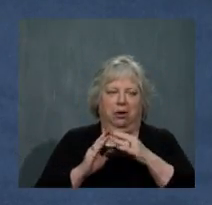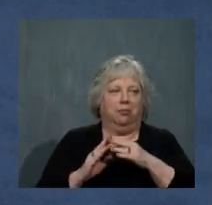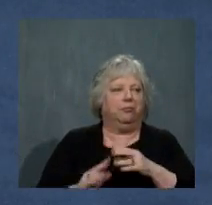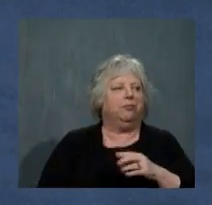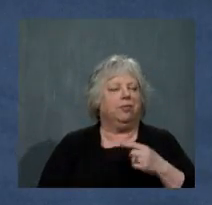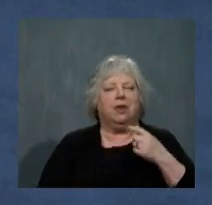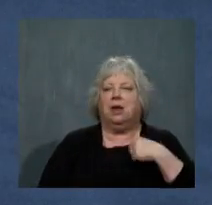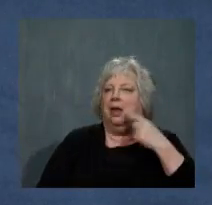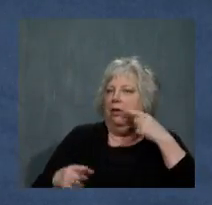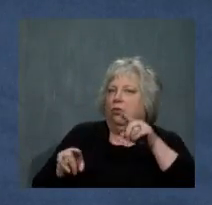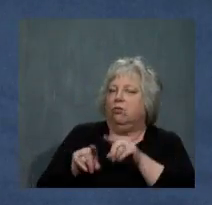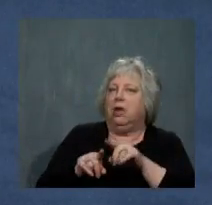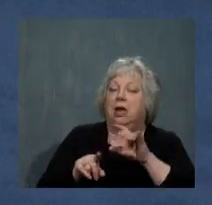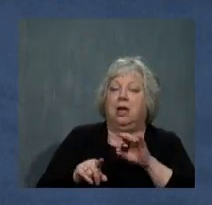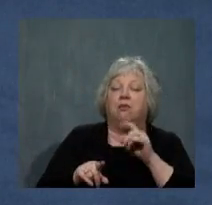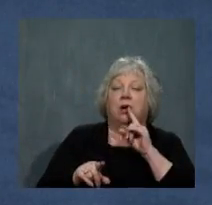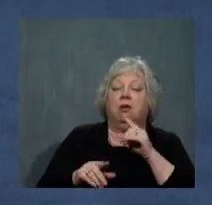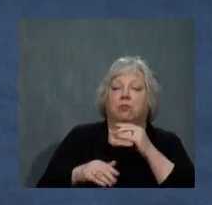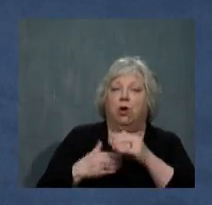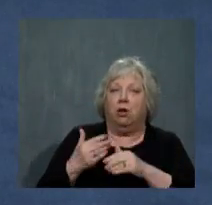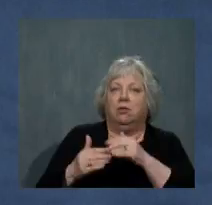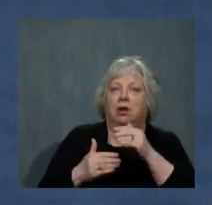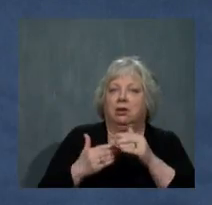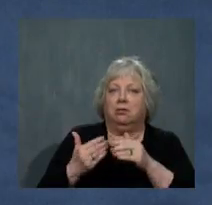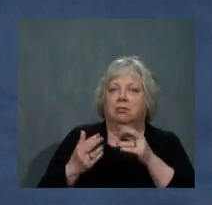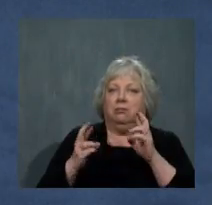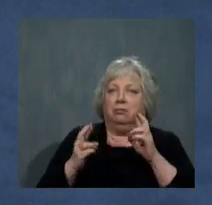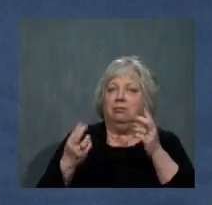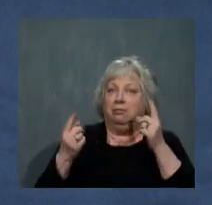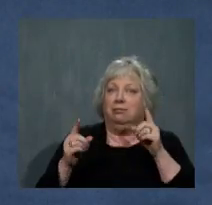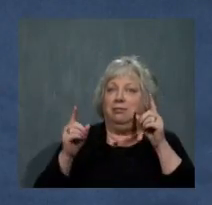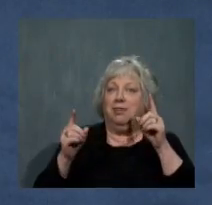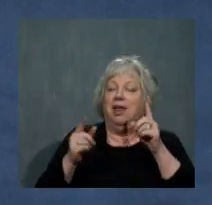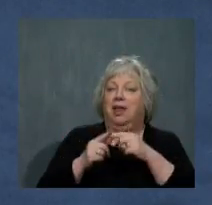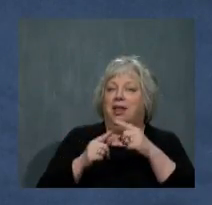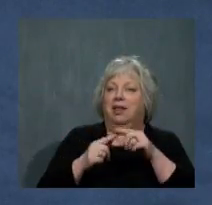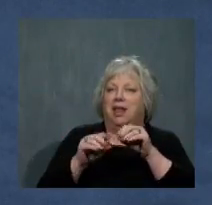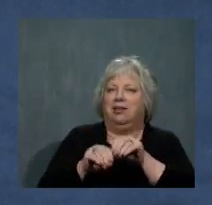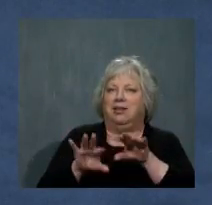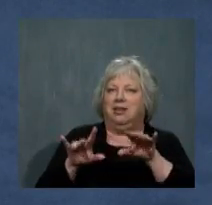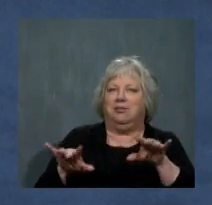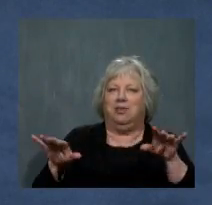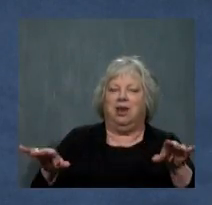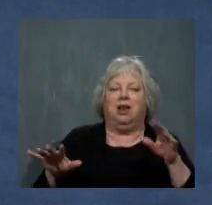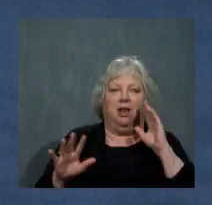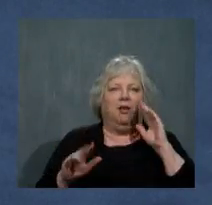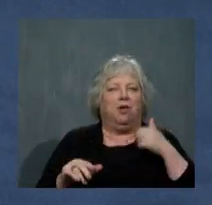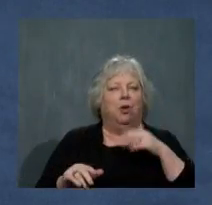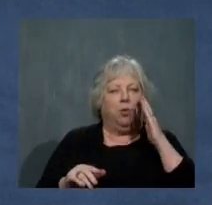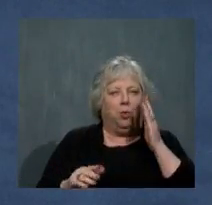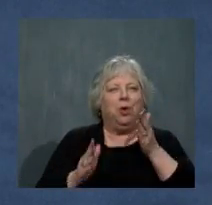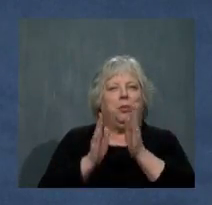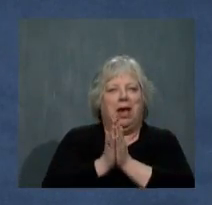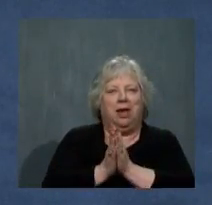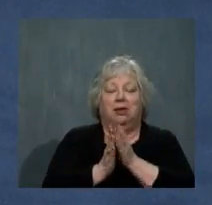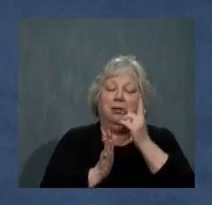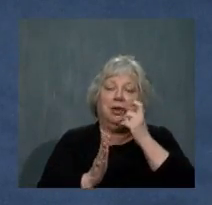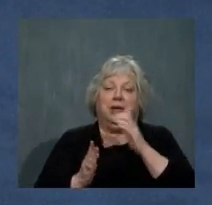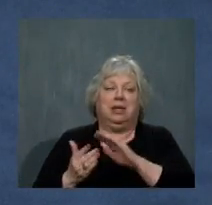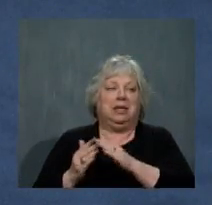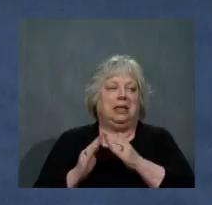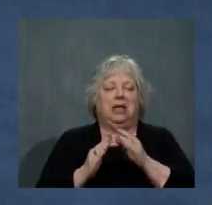progress is contagious, and hopefully we're going to be asking people, because the city should not